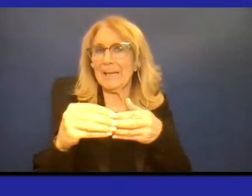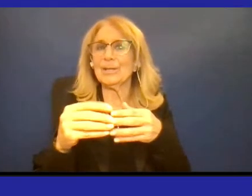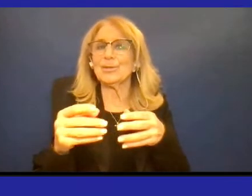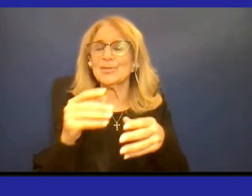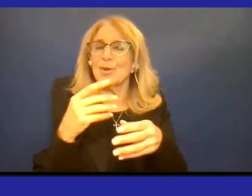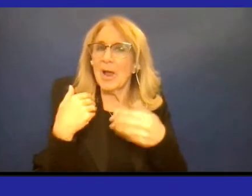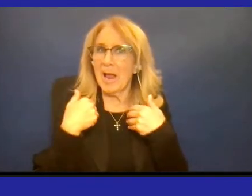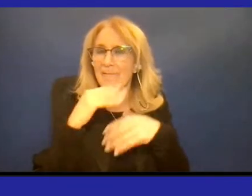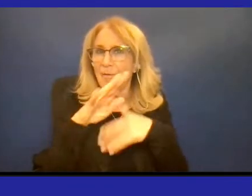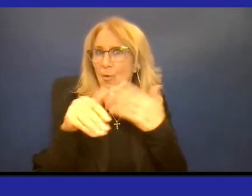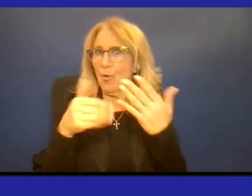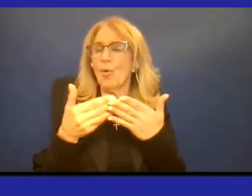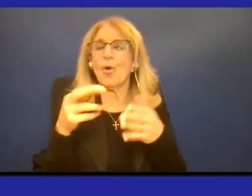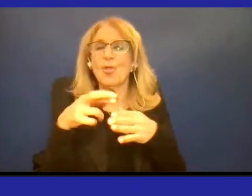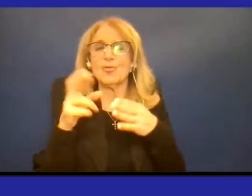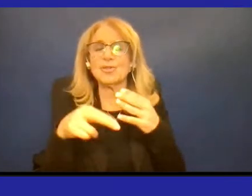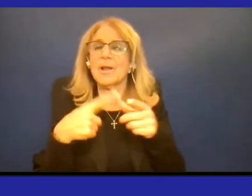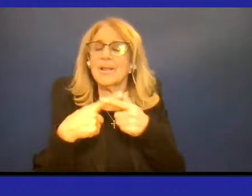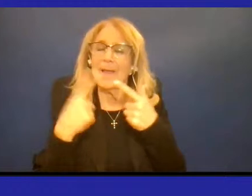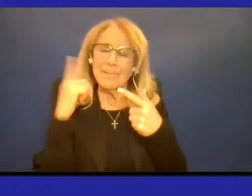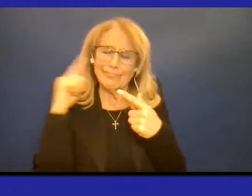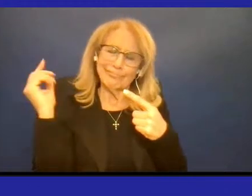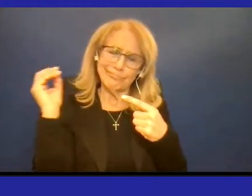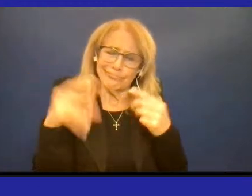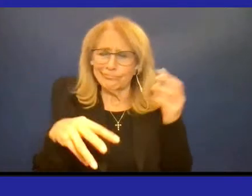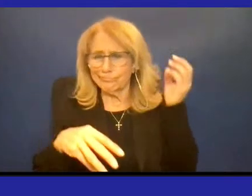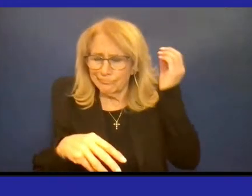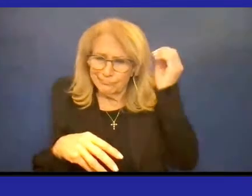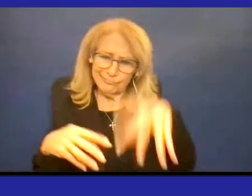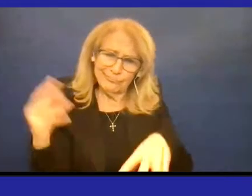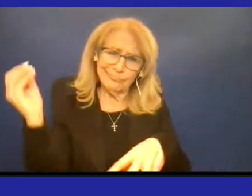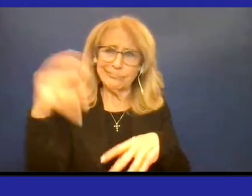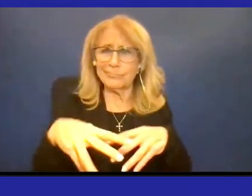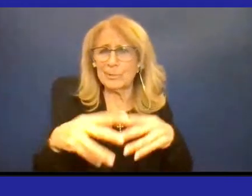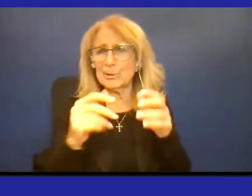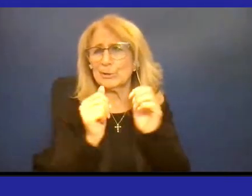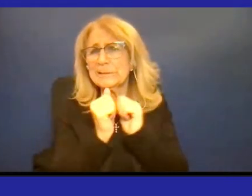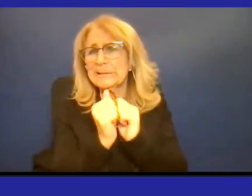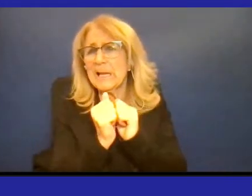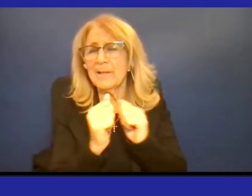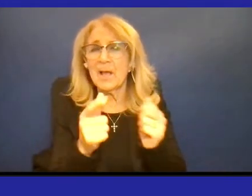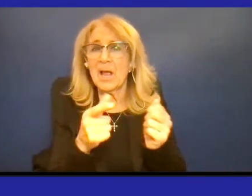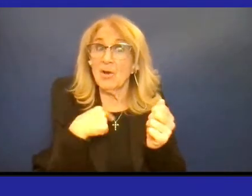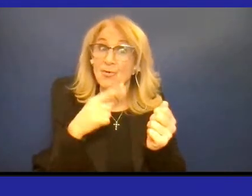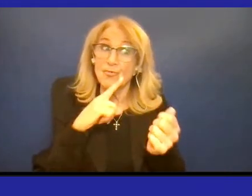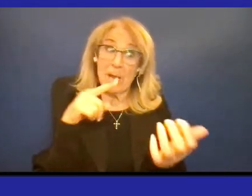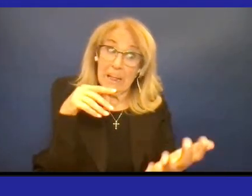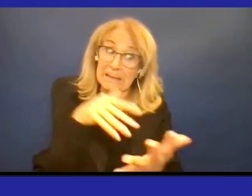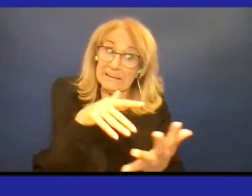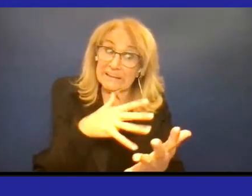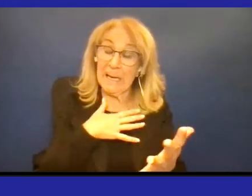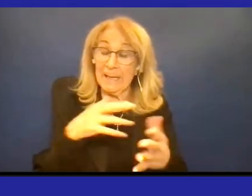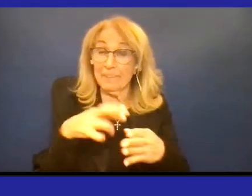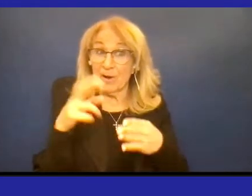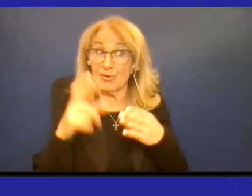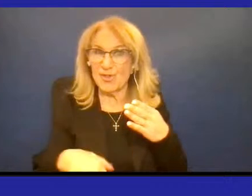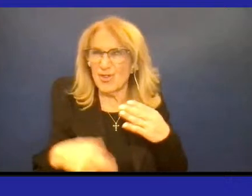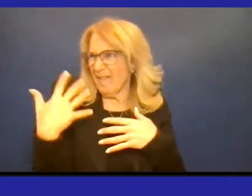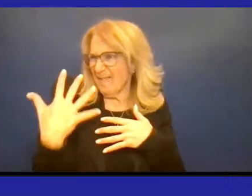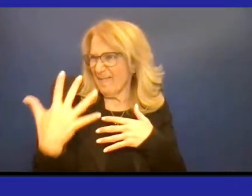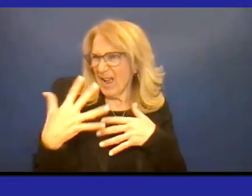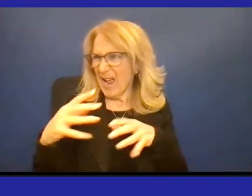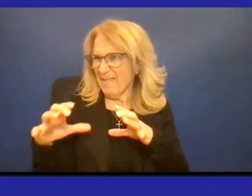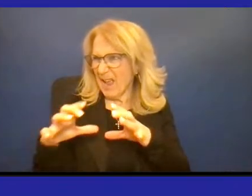then like brainstorm together. Some actually came and be like, I really studied my results and these are my ideas. These are the 5 actions that I'm going to